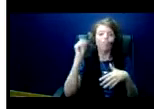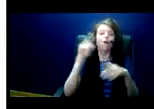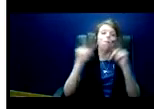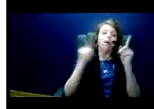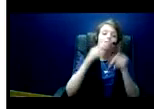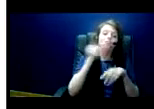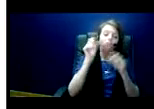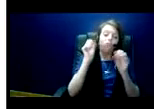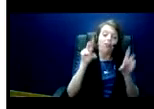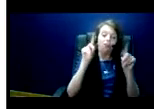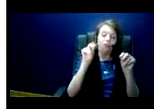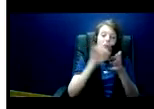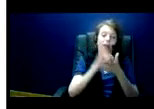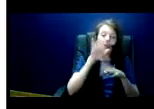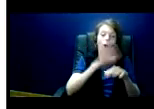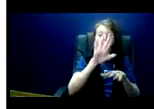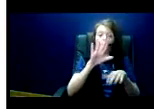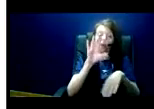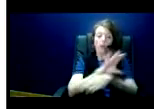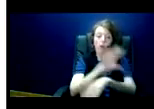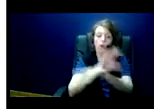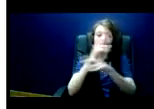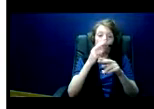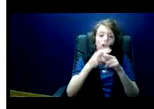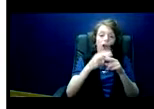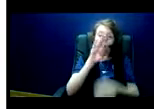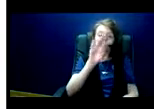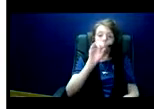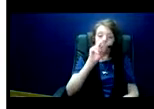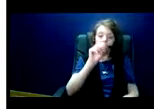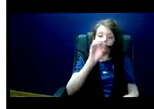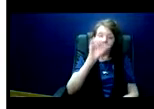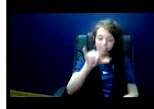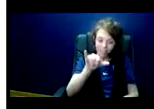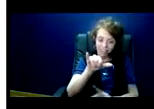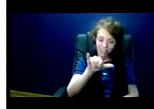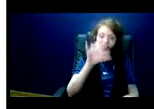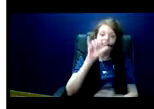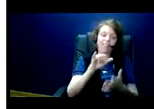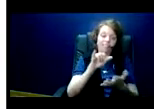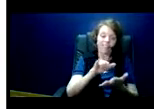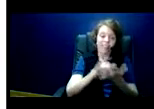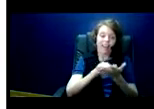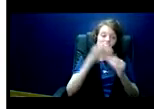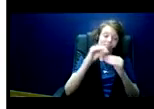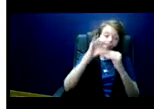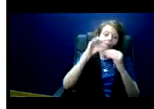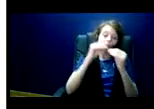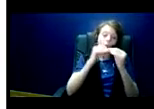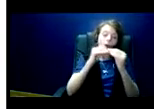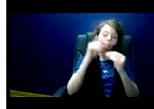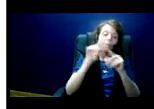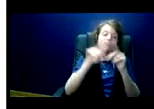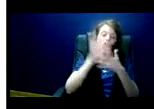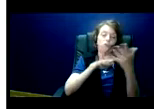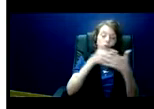that on your computer. There's also a program called Bunsy that does great screen recordings for you,